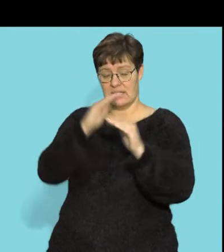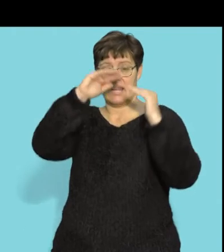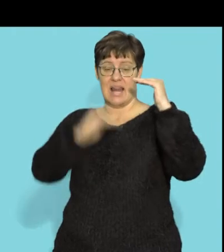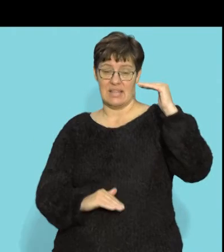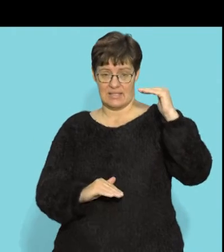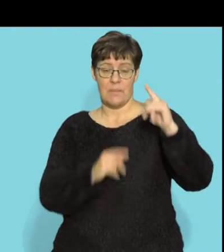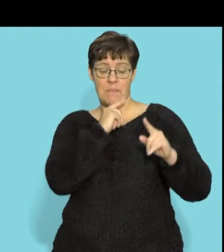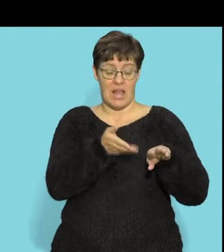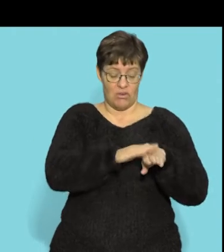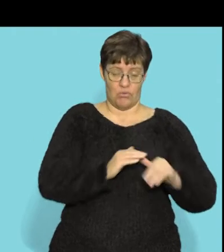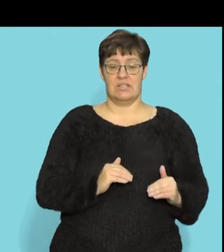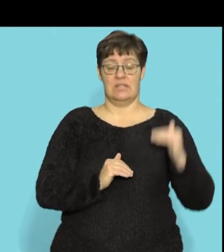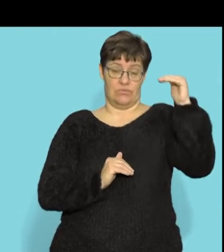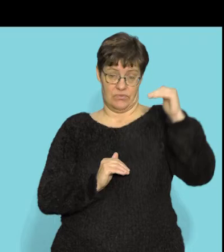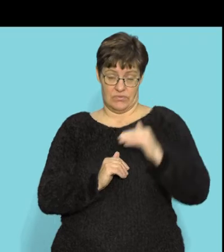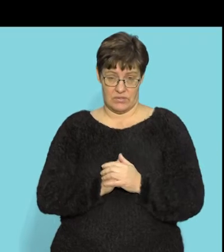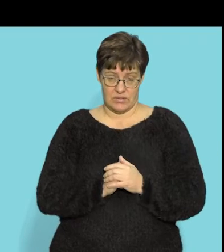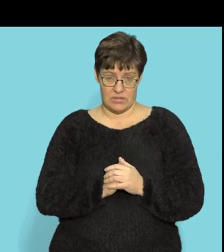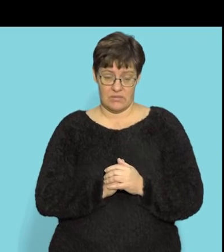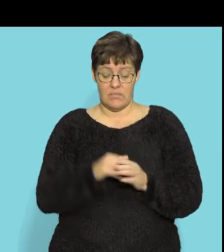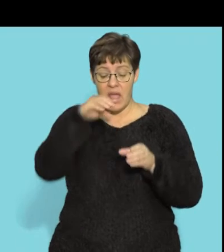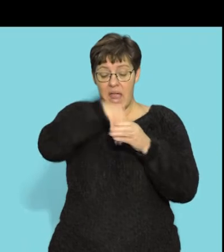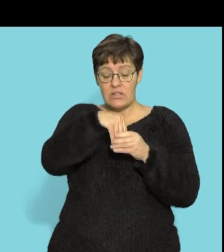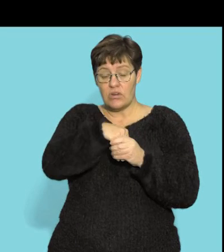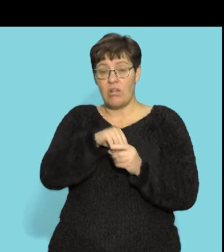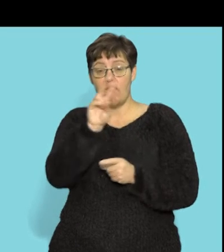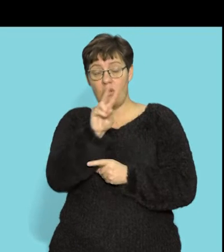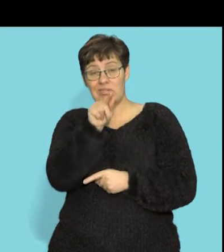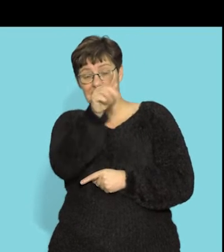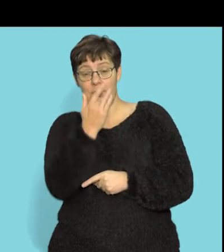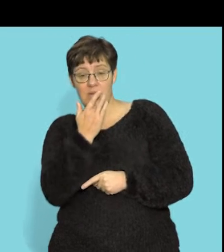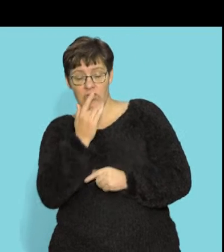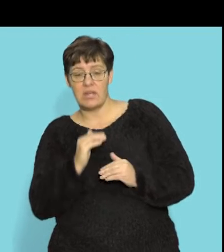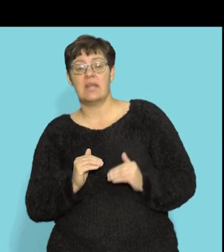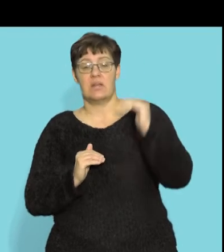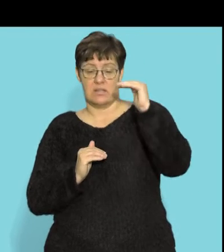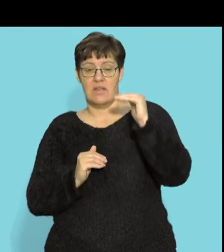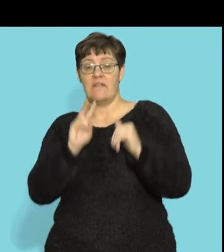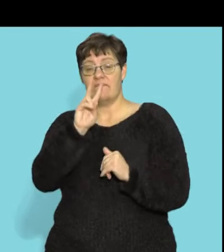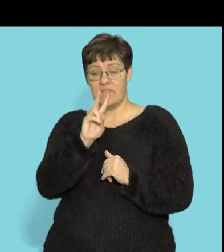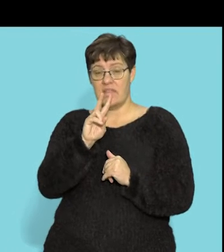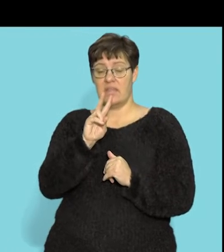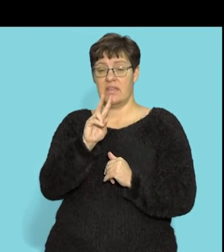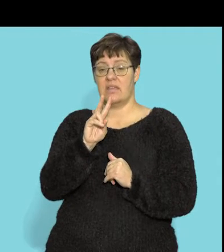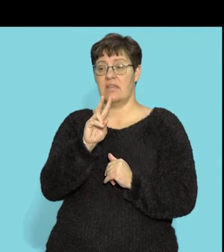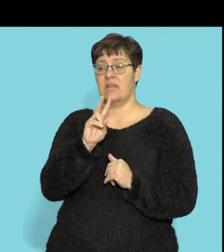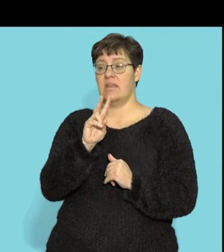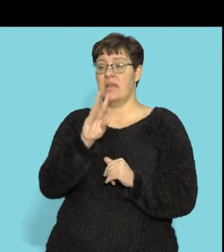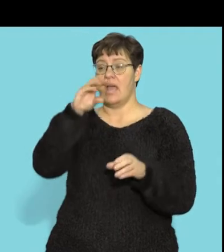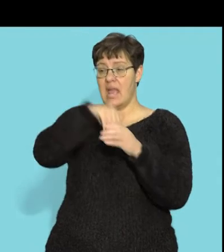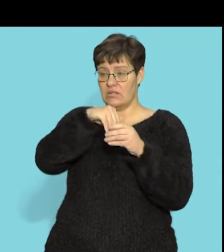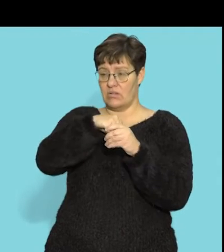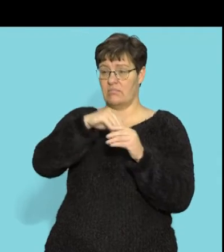resistance, right? Furthermore, internal voltage increases and V external decreases. We spoke about this